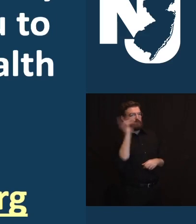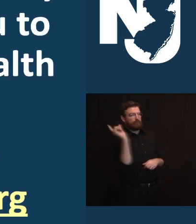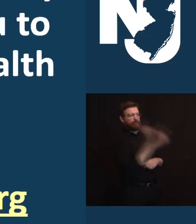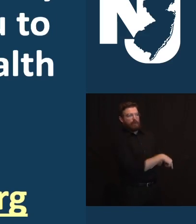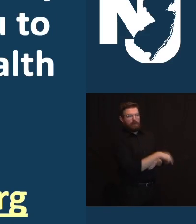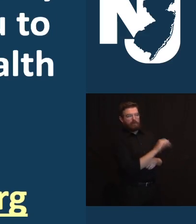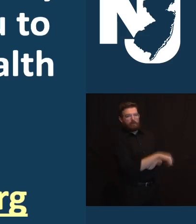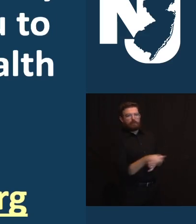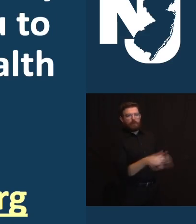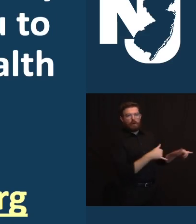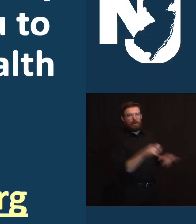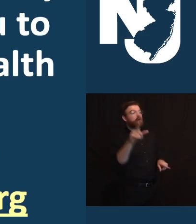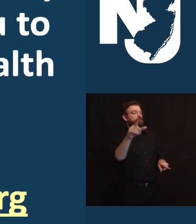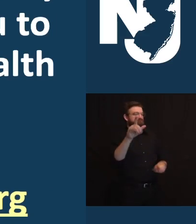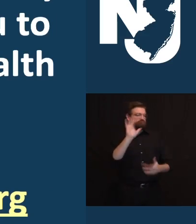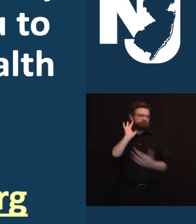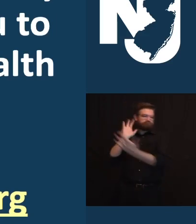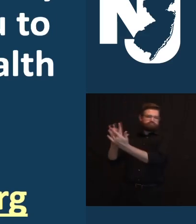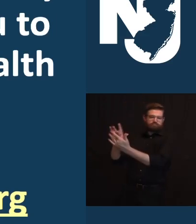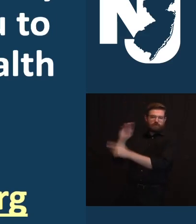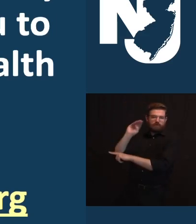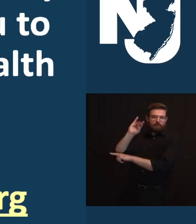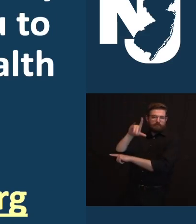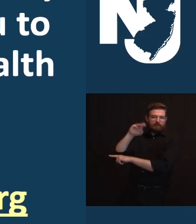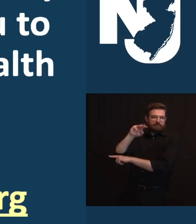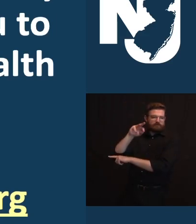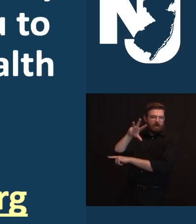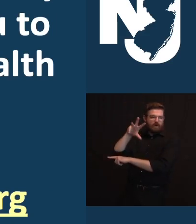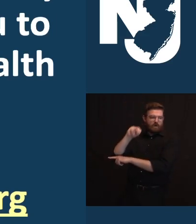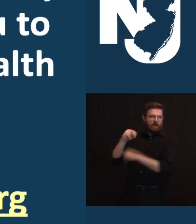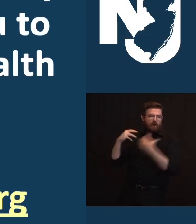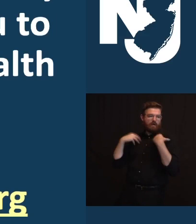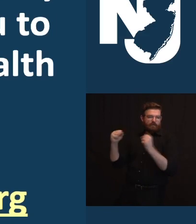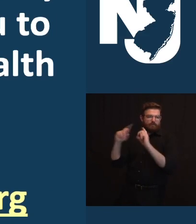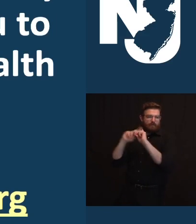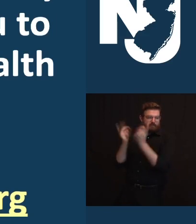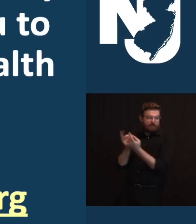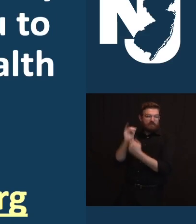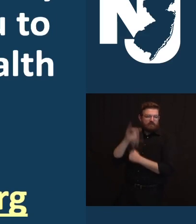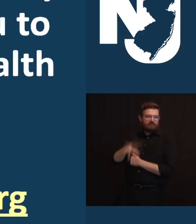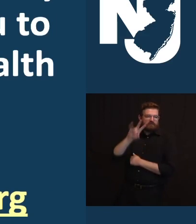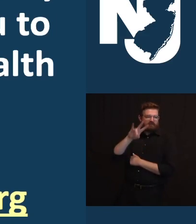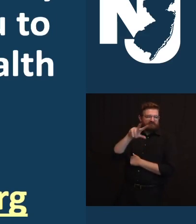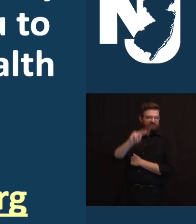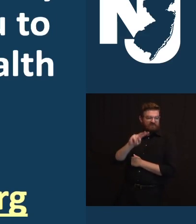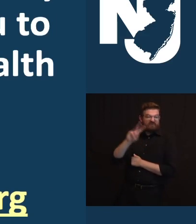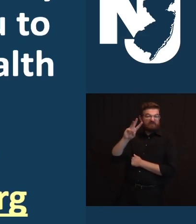732-615-2000. If you get there, you want extension 2165, or you can go to COVID-19 at